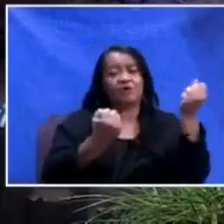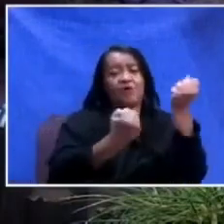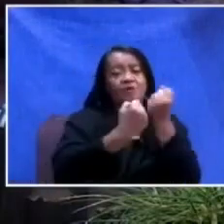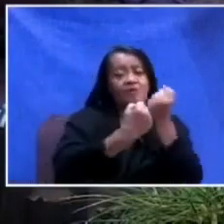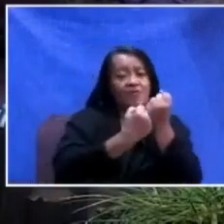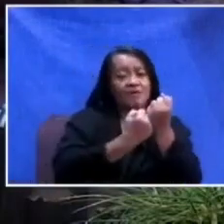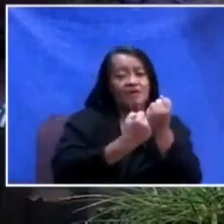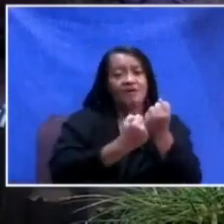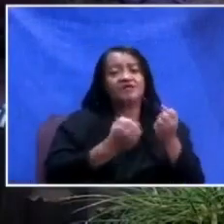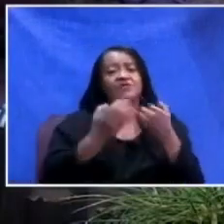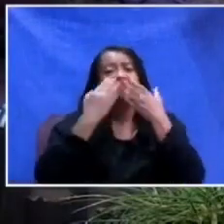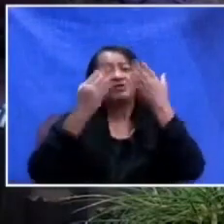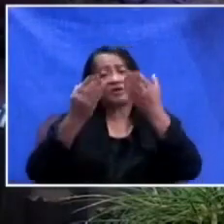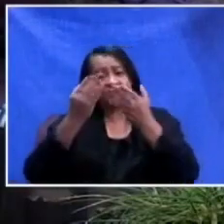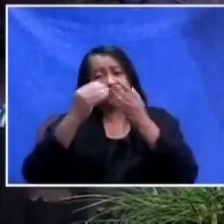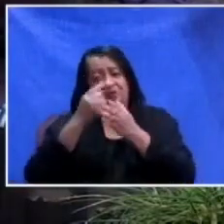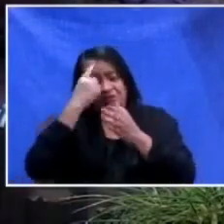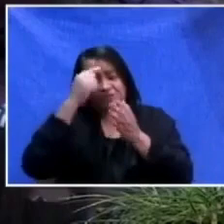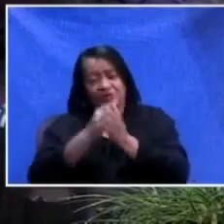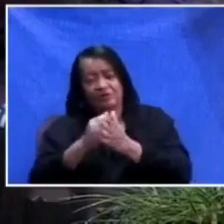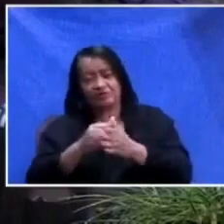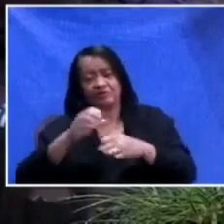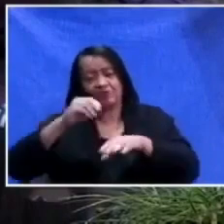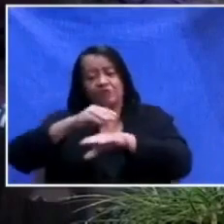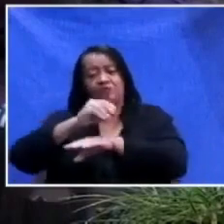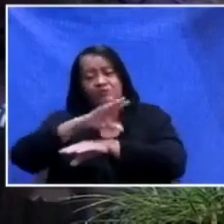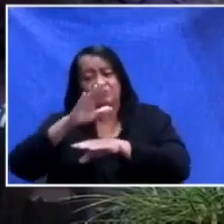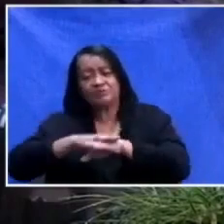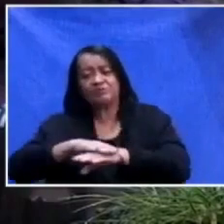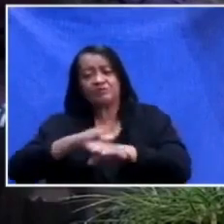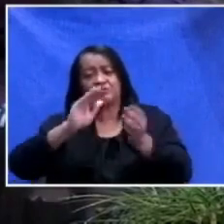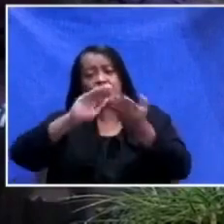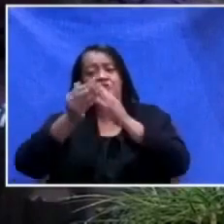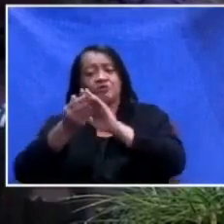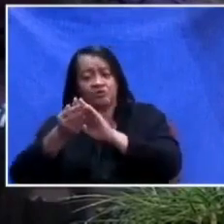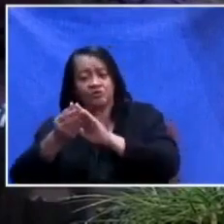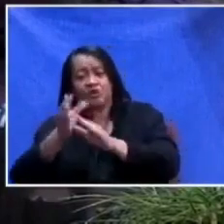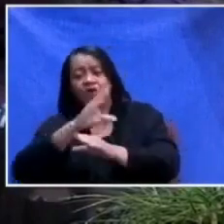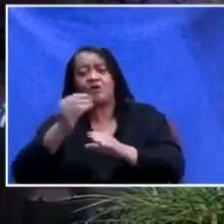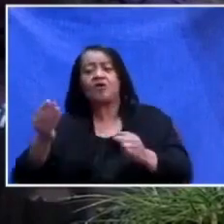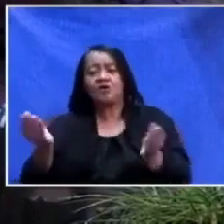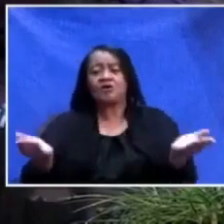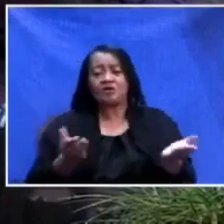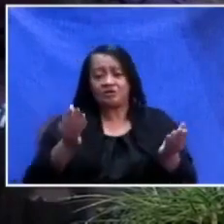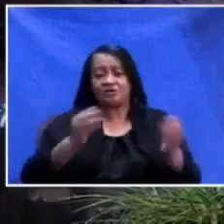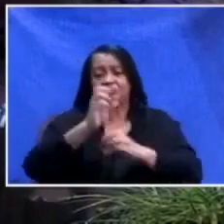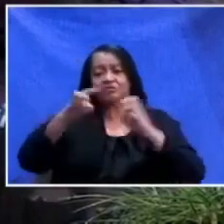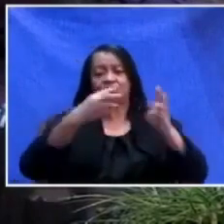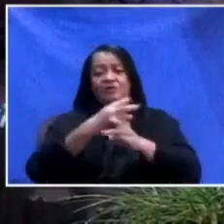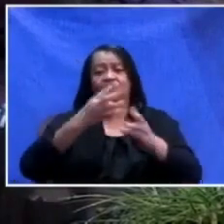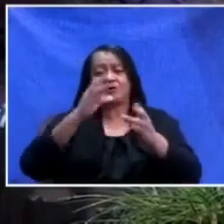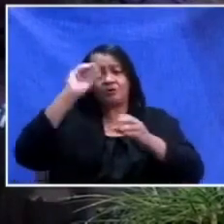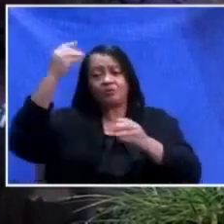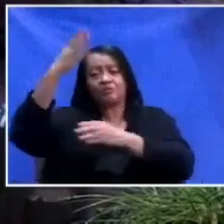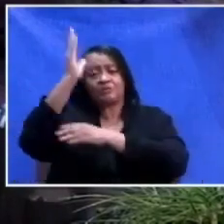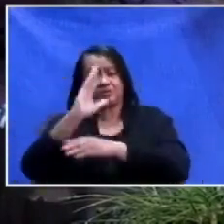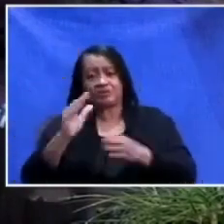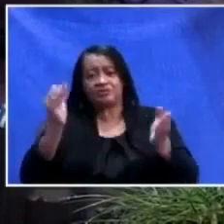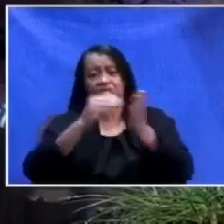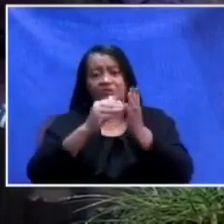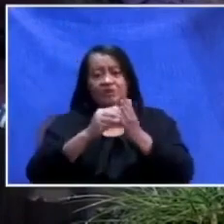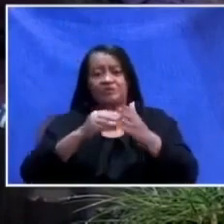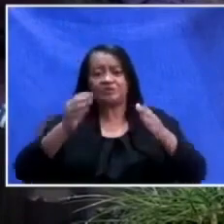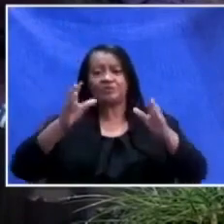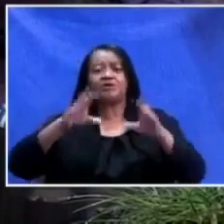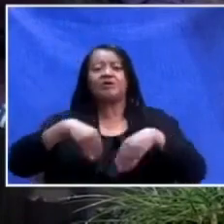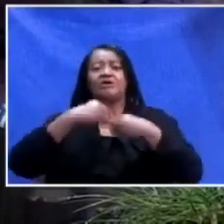behalf. Thank you for your impact on this community and on this world by the grace of God. Once again, let's